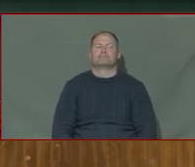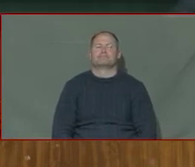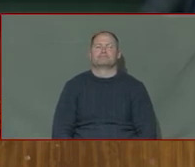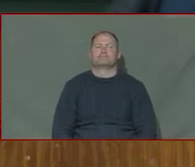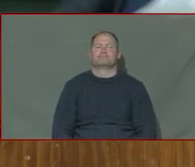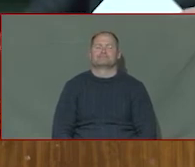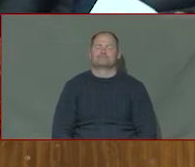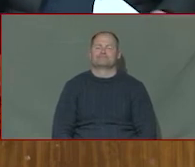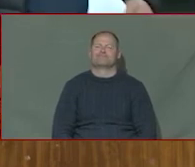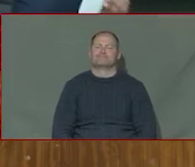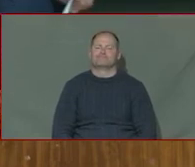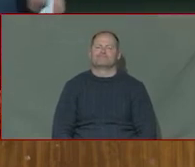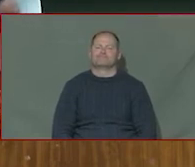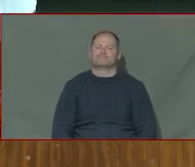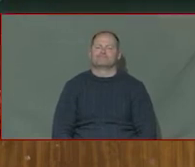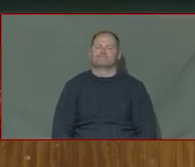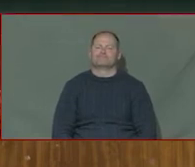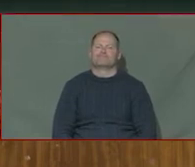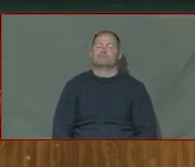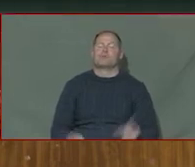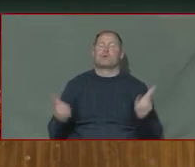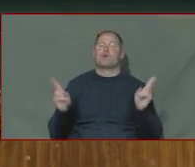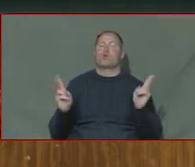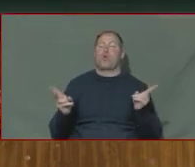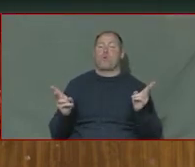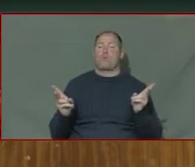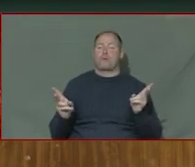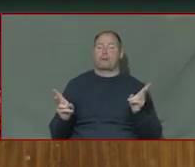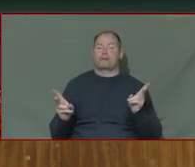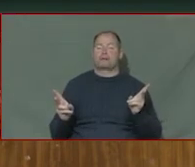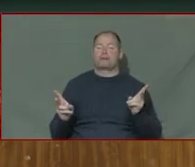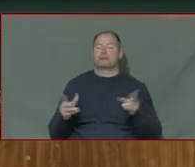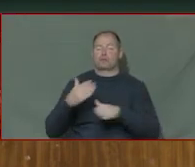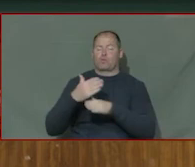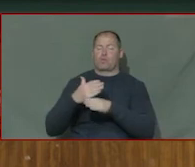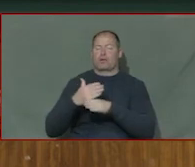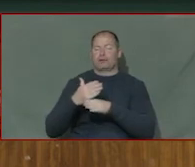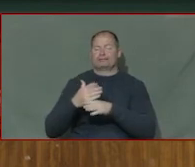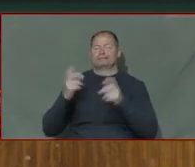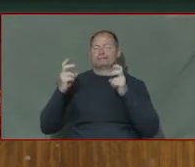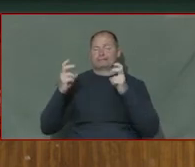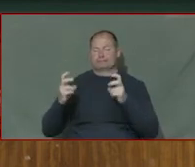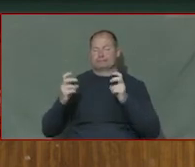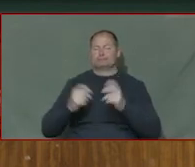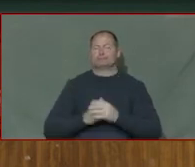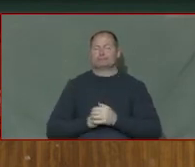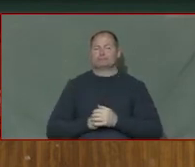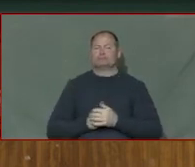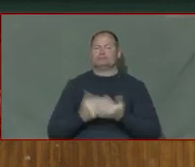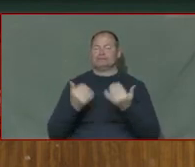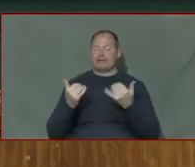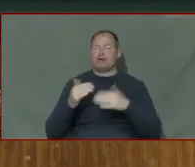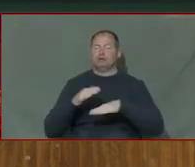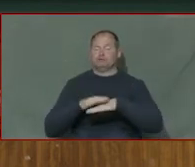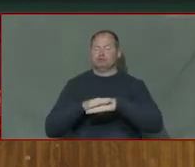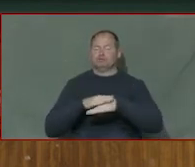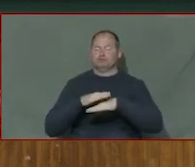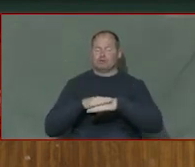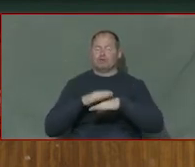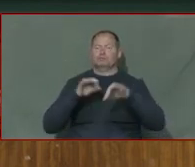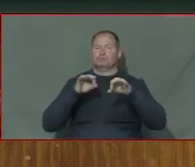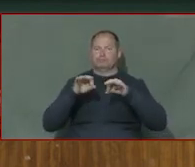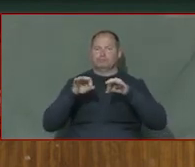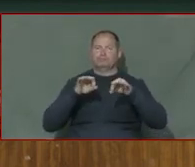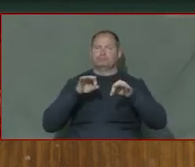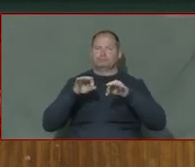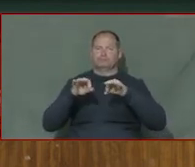Right, people, usually this is a more difficult section of work. That is why I'm taking it a bit slower. And I really